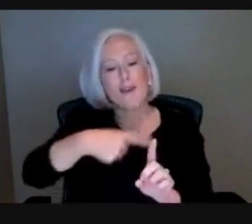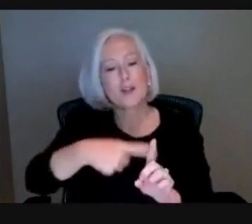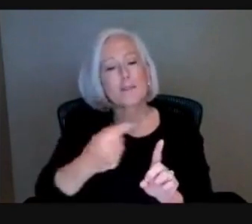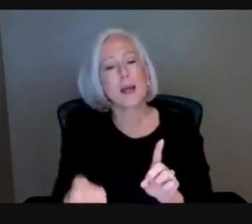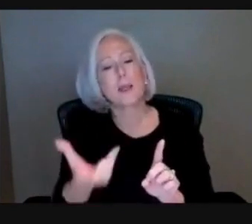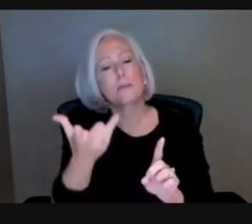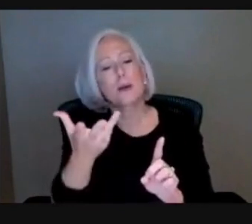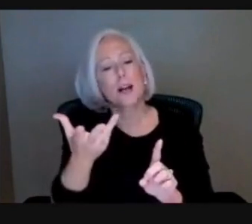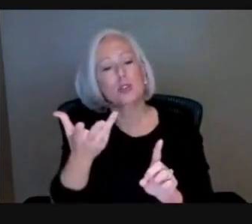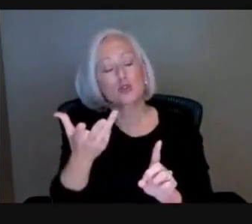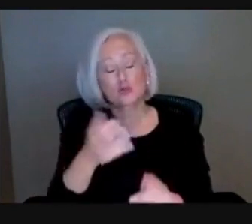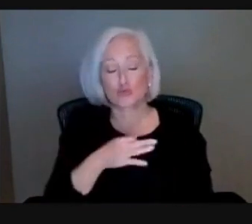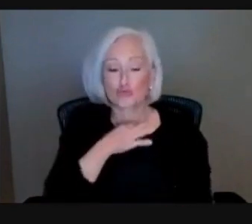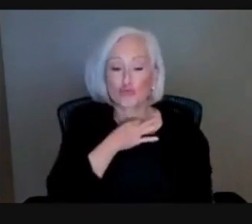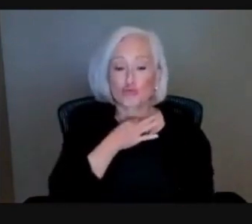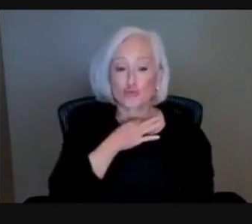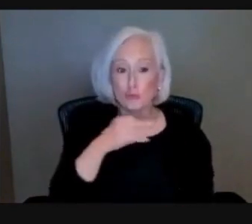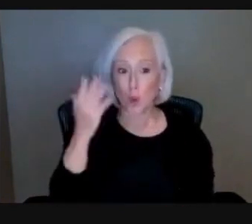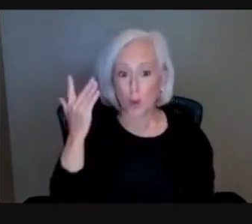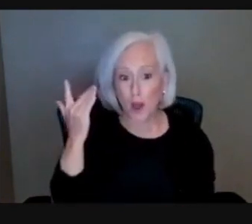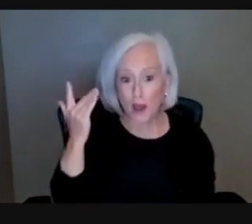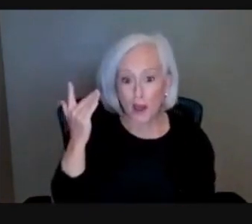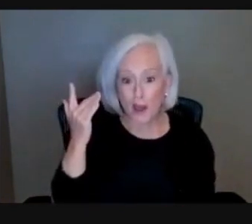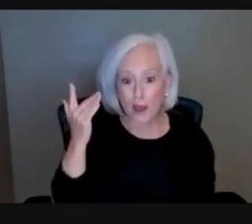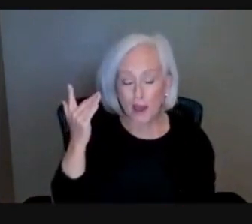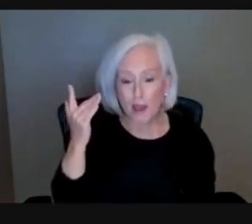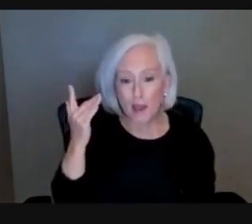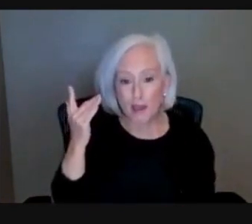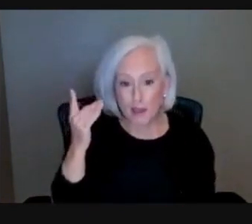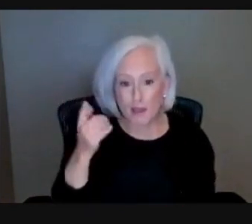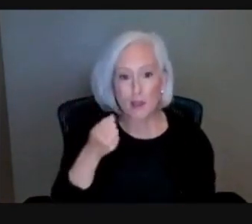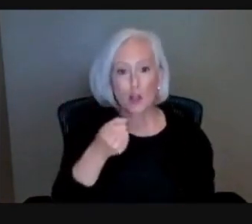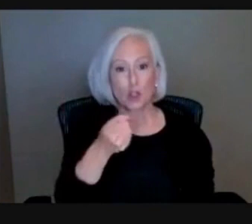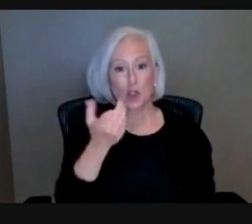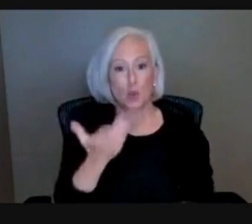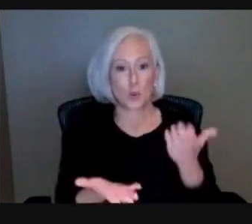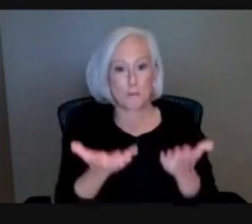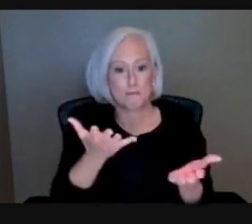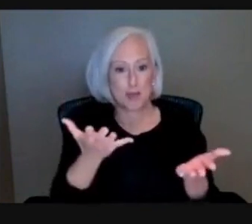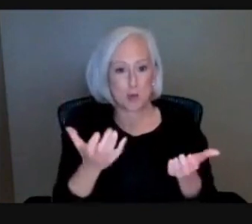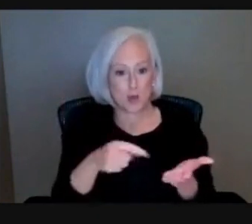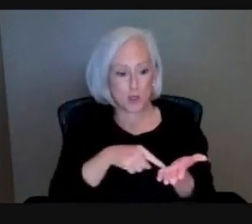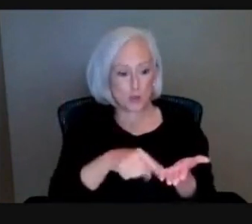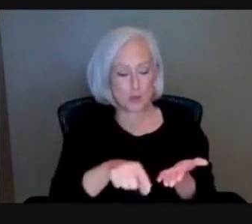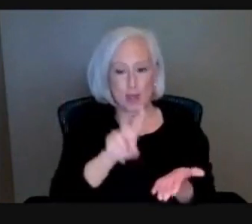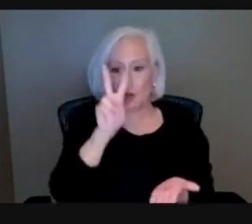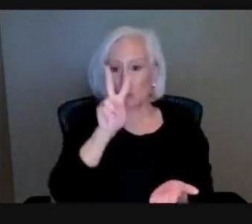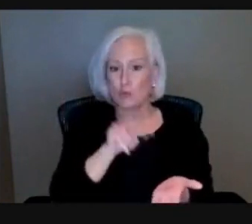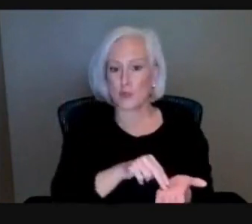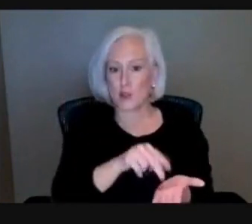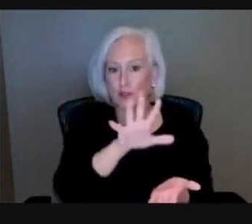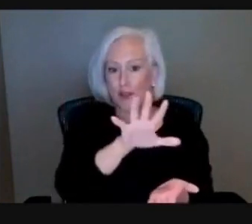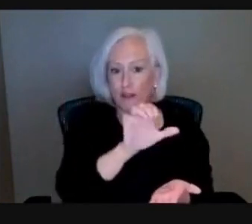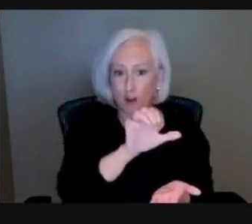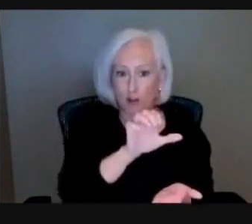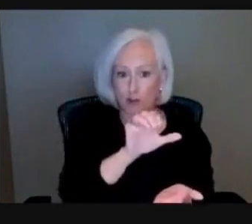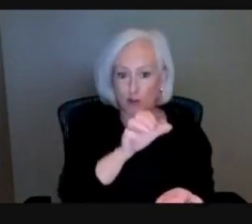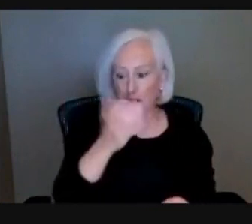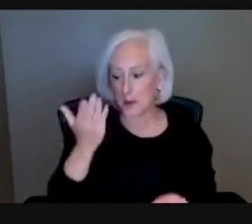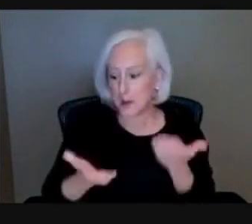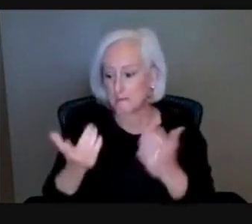that I ask this question is that you may want to pay $2,500 a month. You may qualify